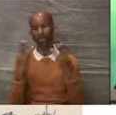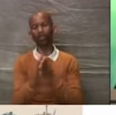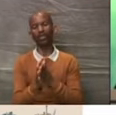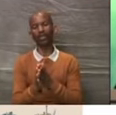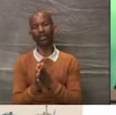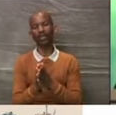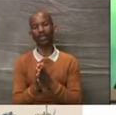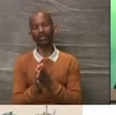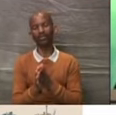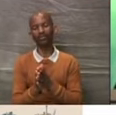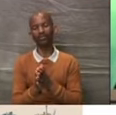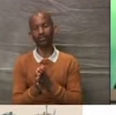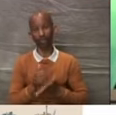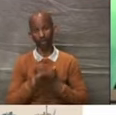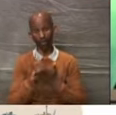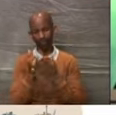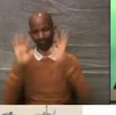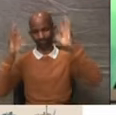passengers.